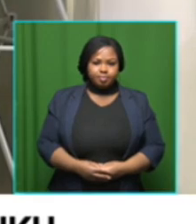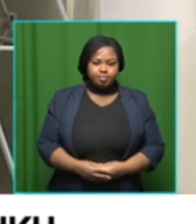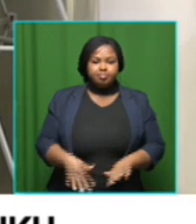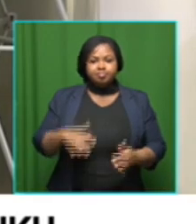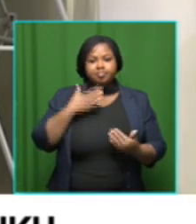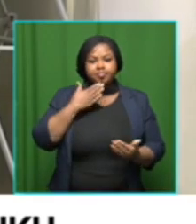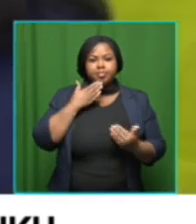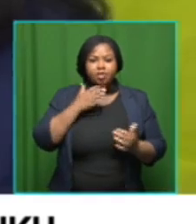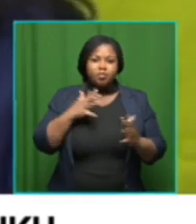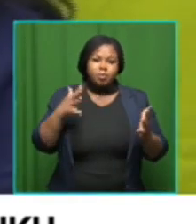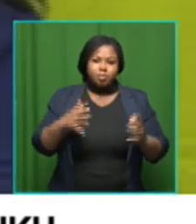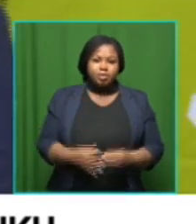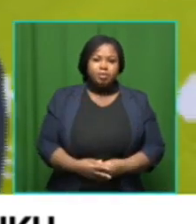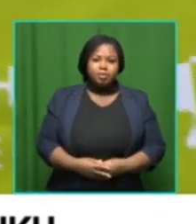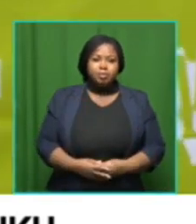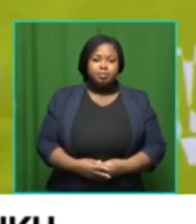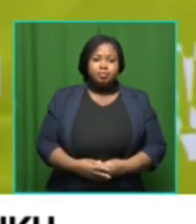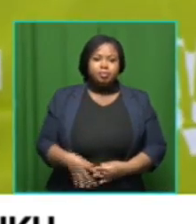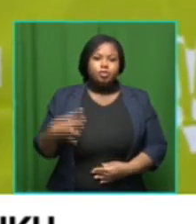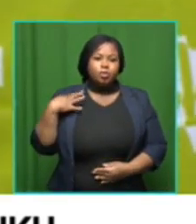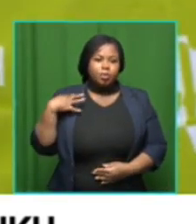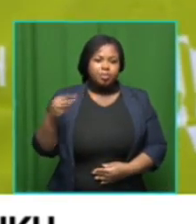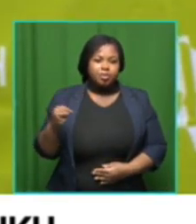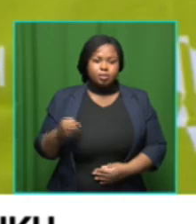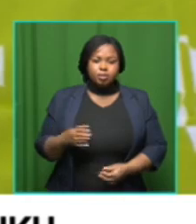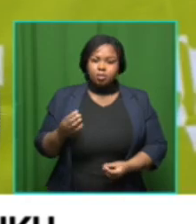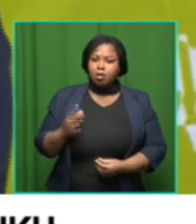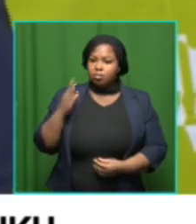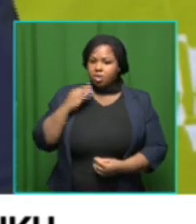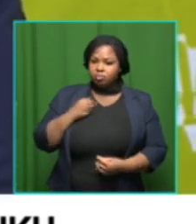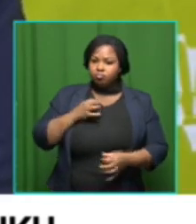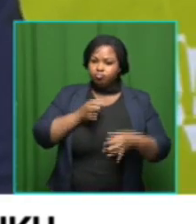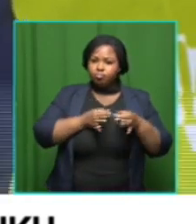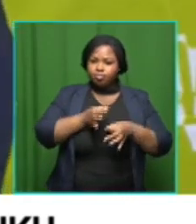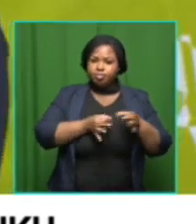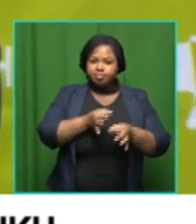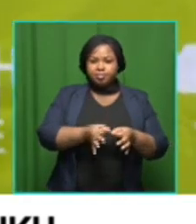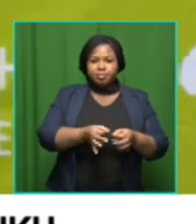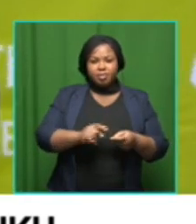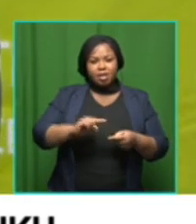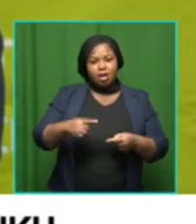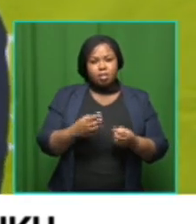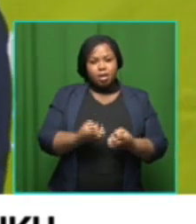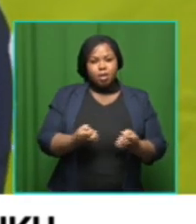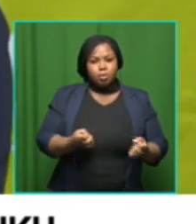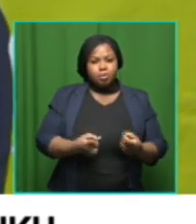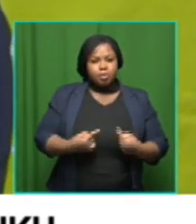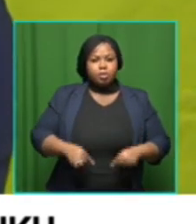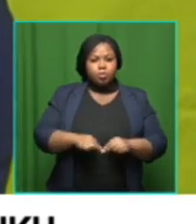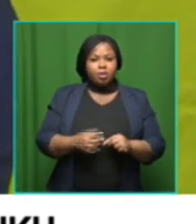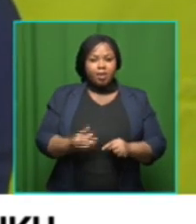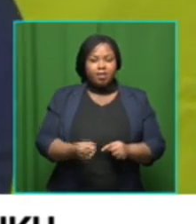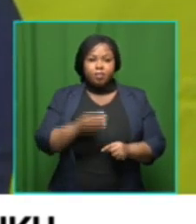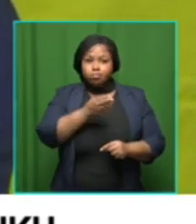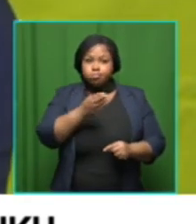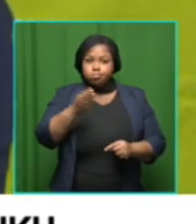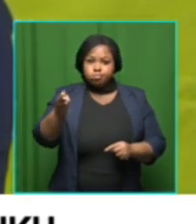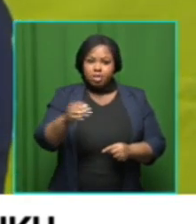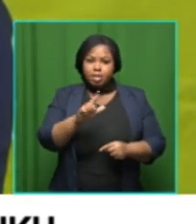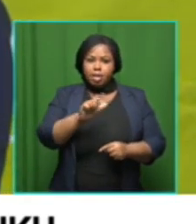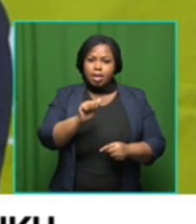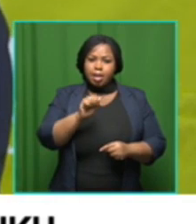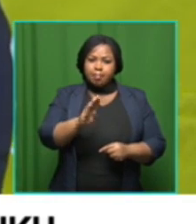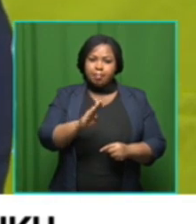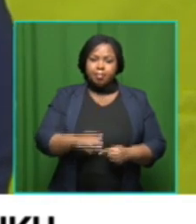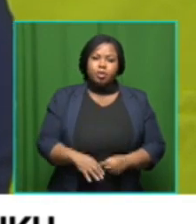Thanks very much. The Minister wanted me to just highlight some of the equipment that we have in our laboratories.